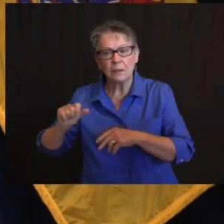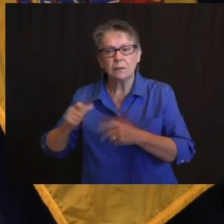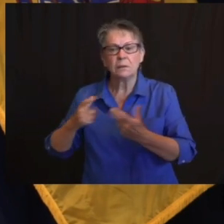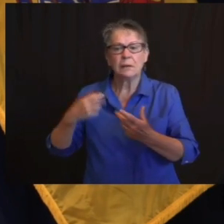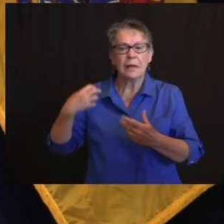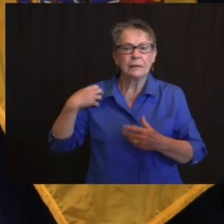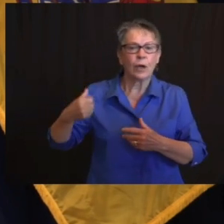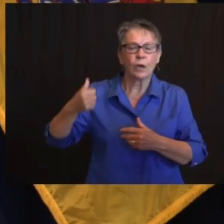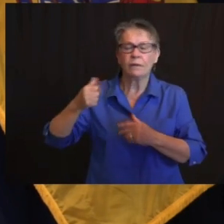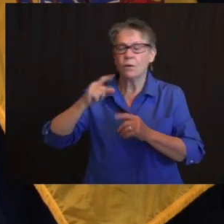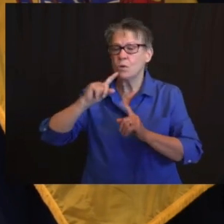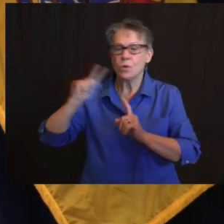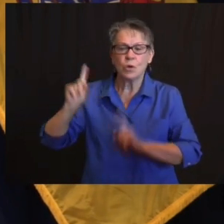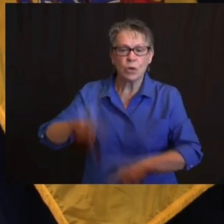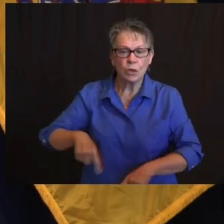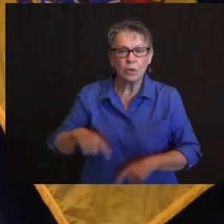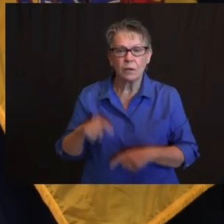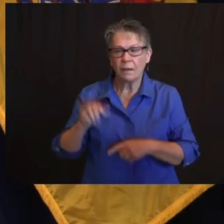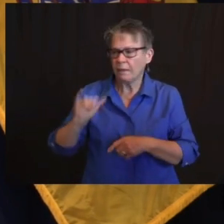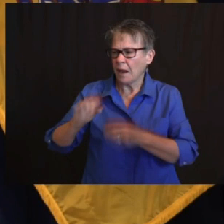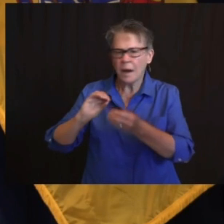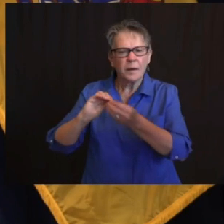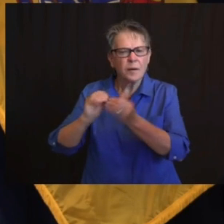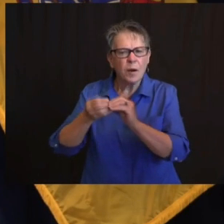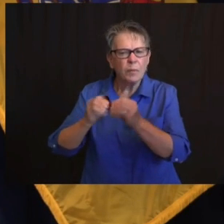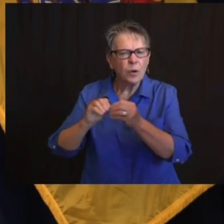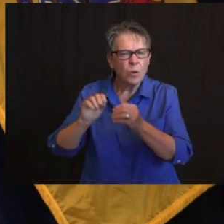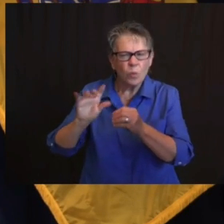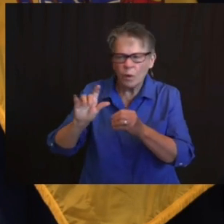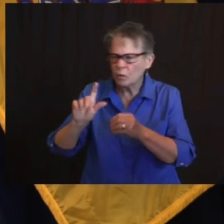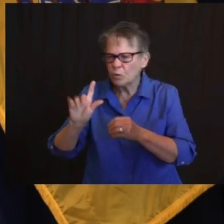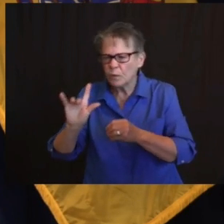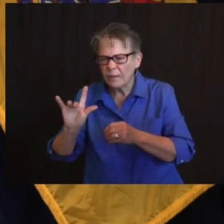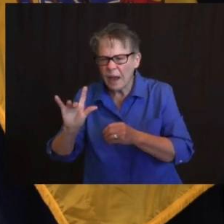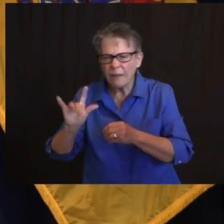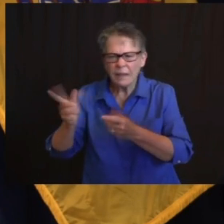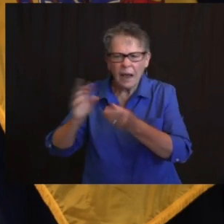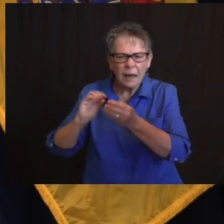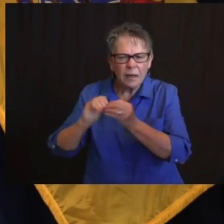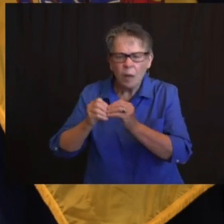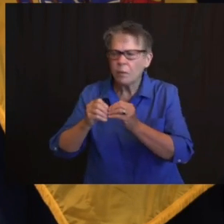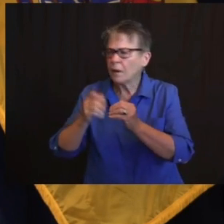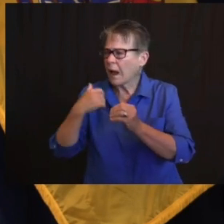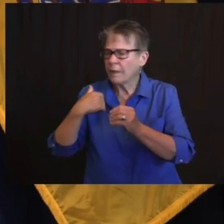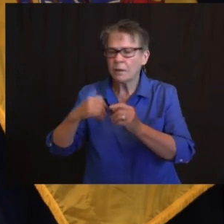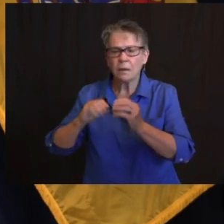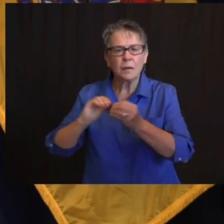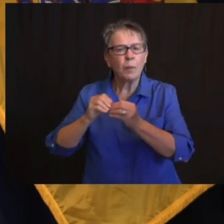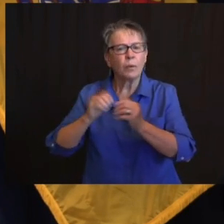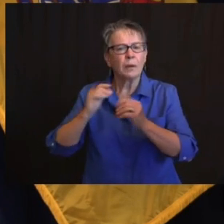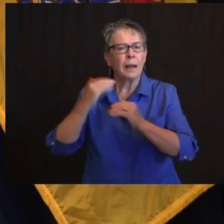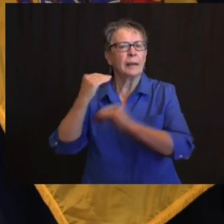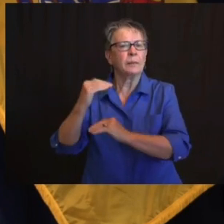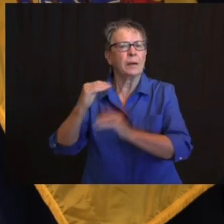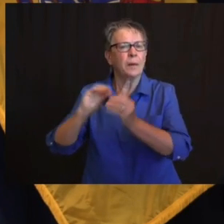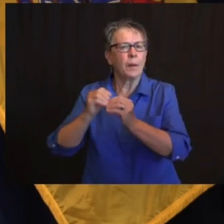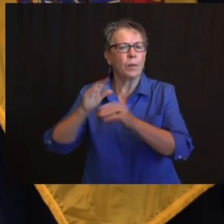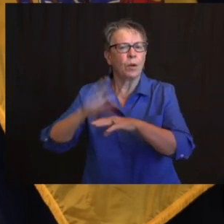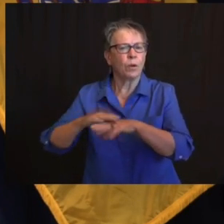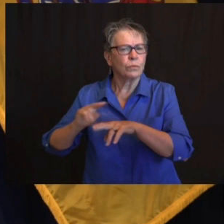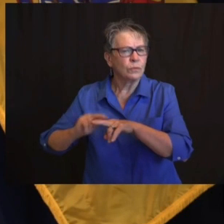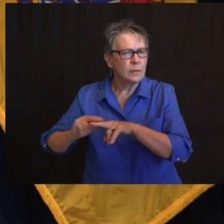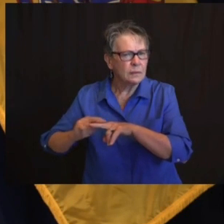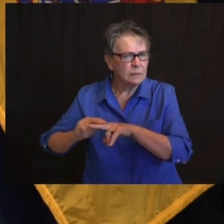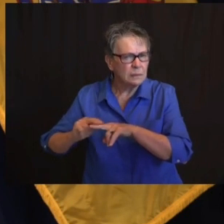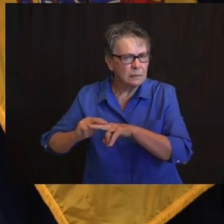to be in effect on Monday, and then, or I'm sorry, when we resume full service. July 6th, Yeah. And then last